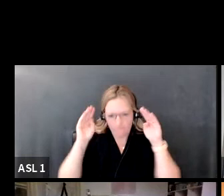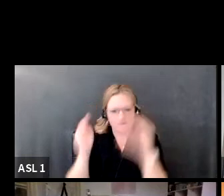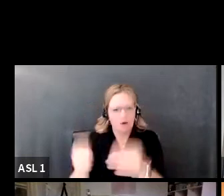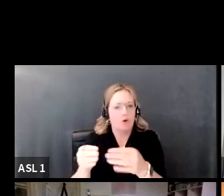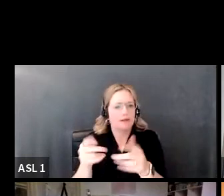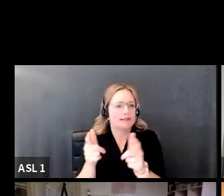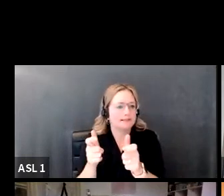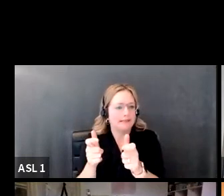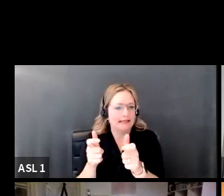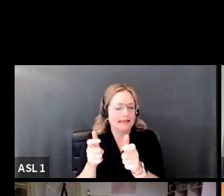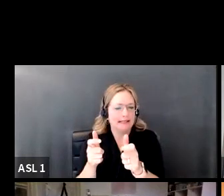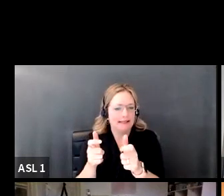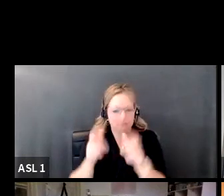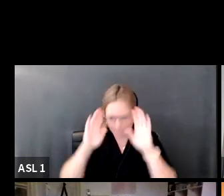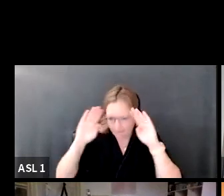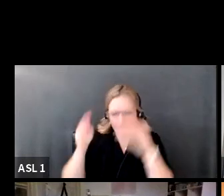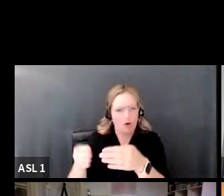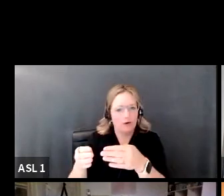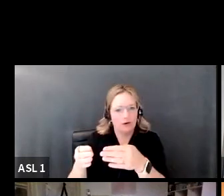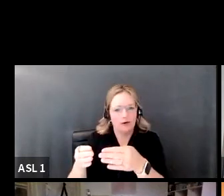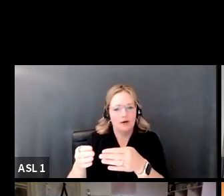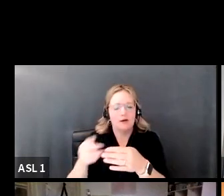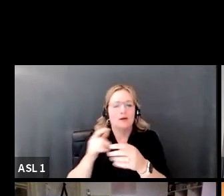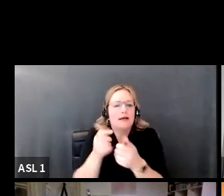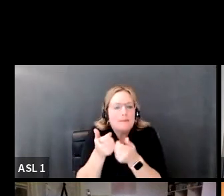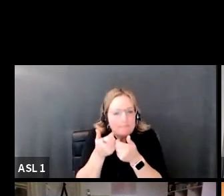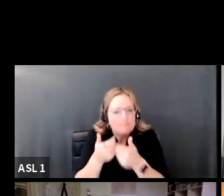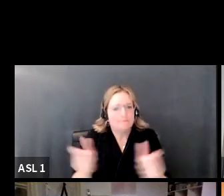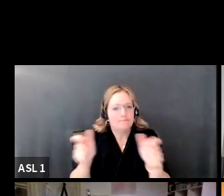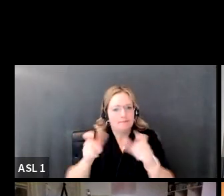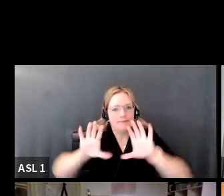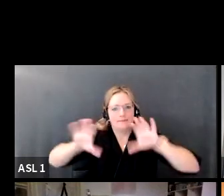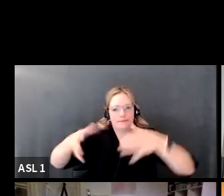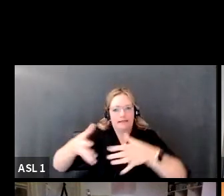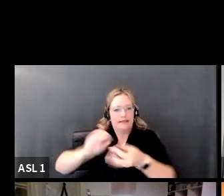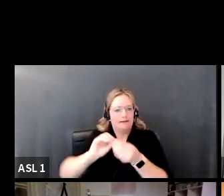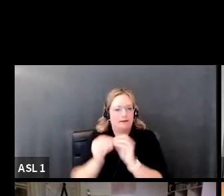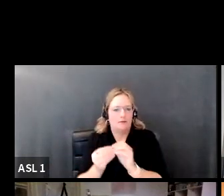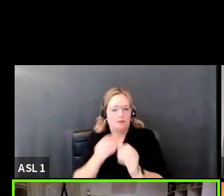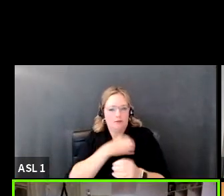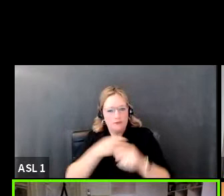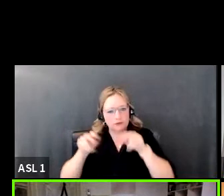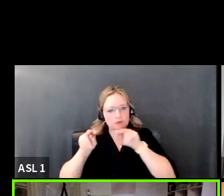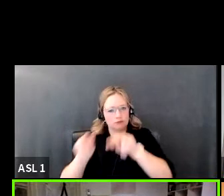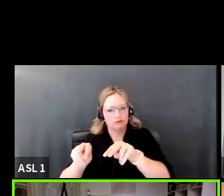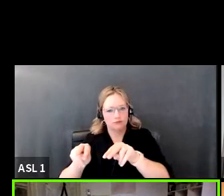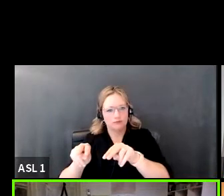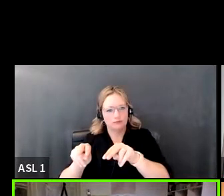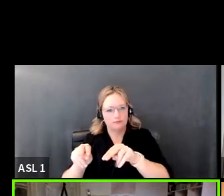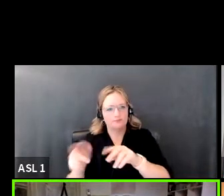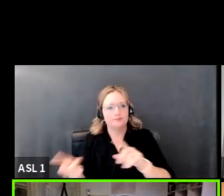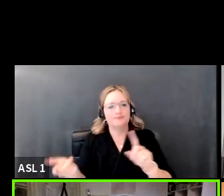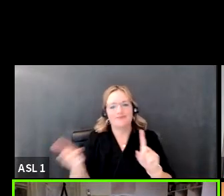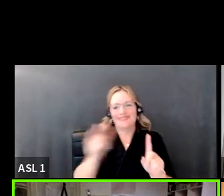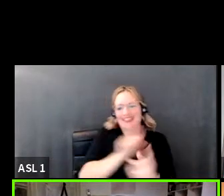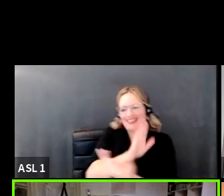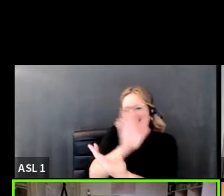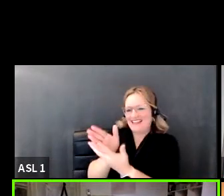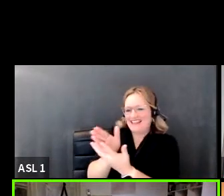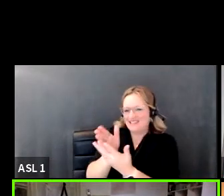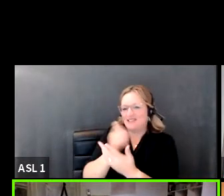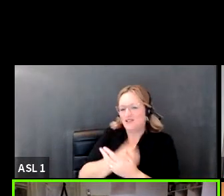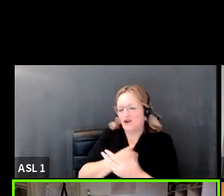non-stop and it has to be much larger units than what you have now that is the number one issue thanks thank you very much counselor that's